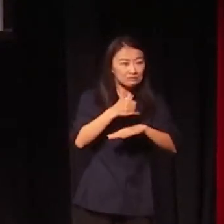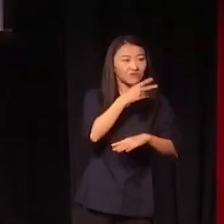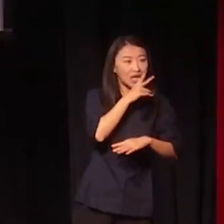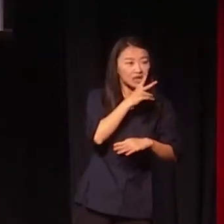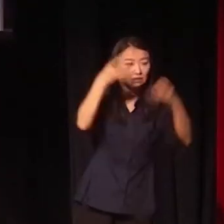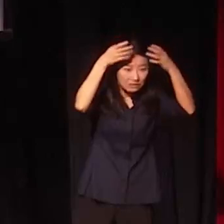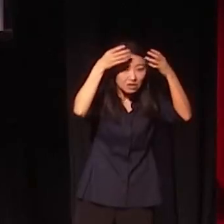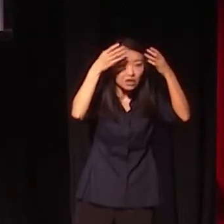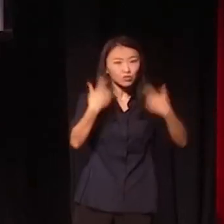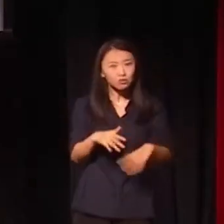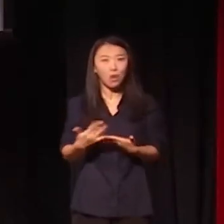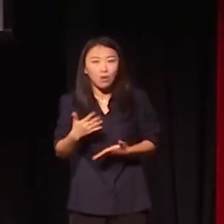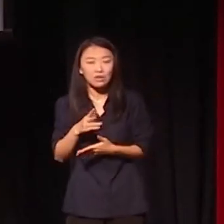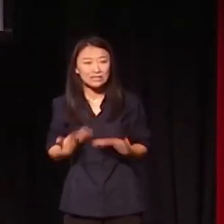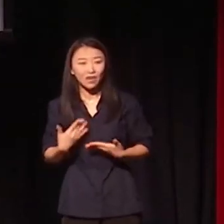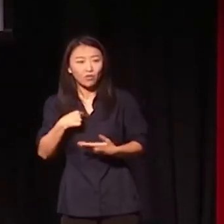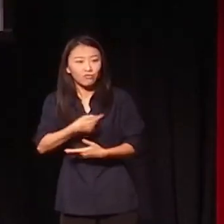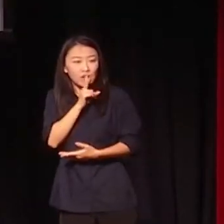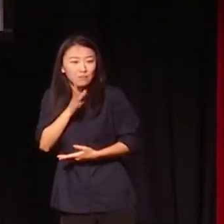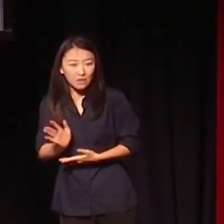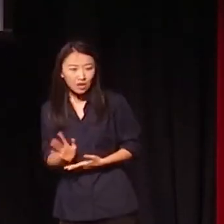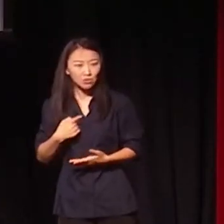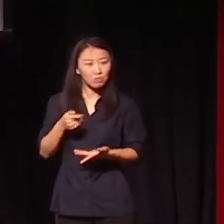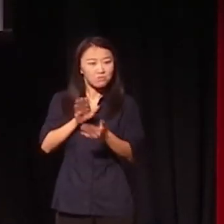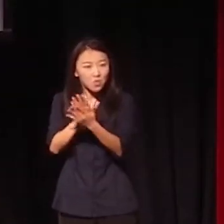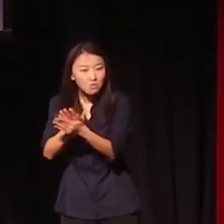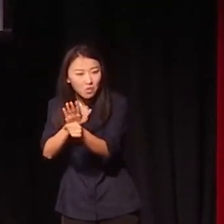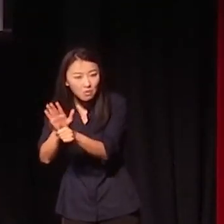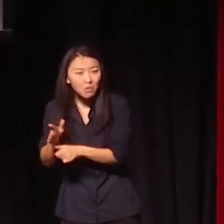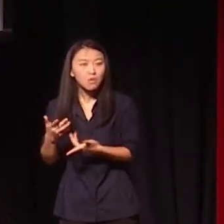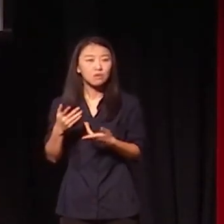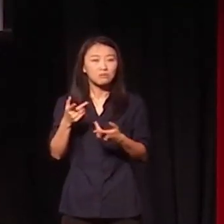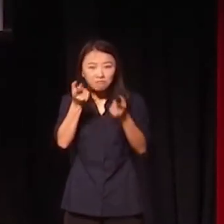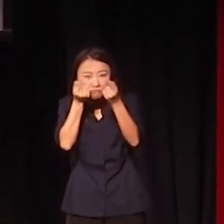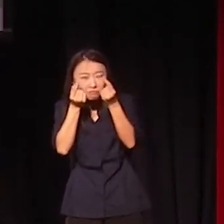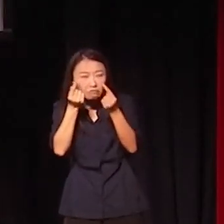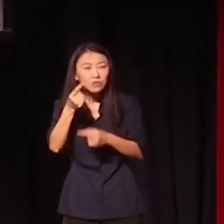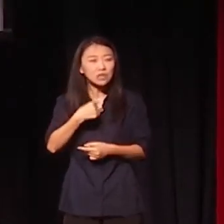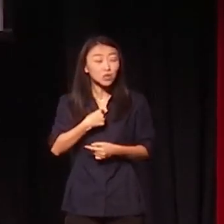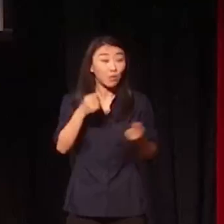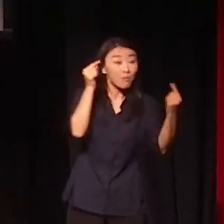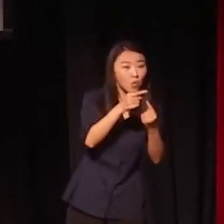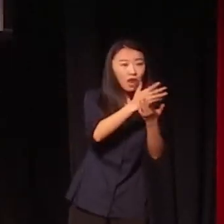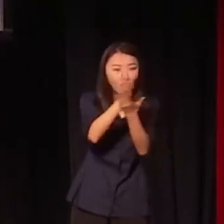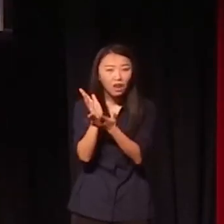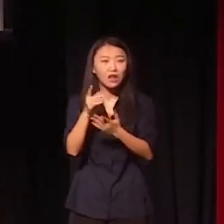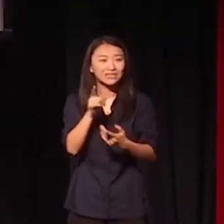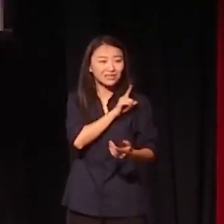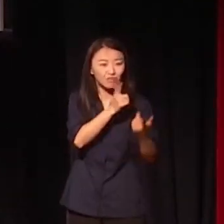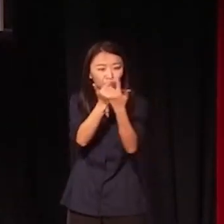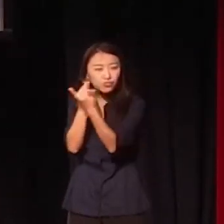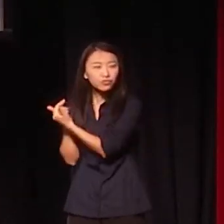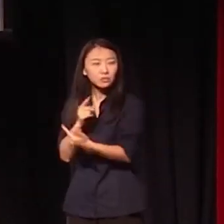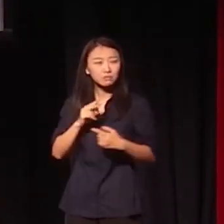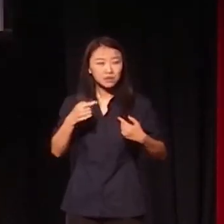interpreter, you don't step out of role, you enact your role in different ways at different times for different purposes. And so we have a lot of discussions